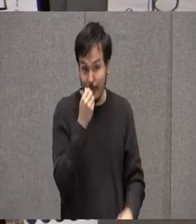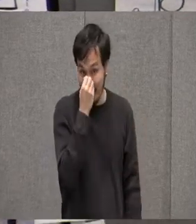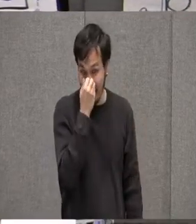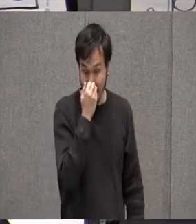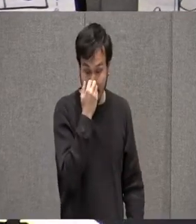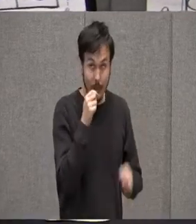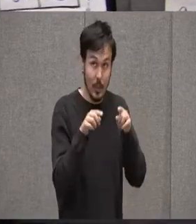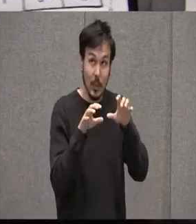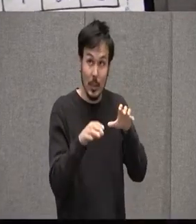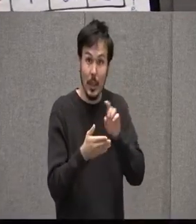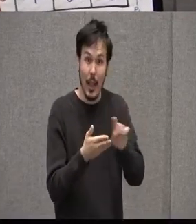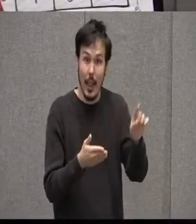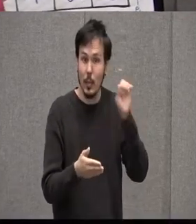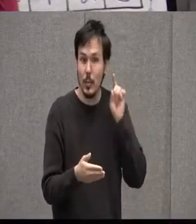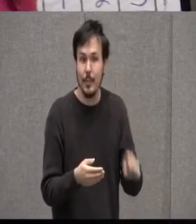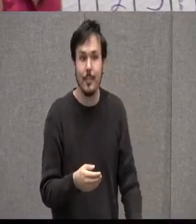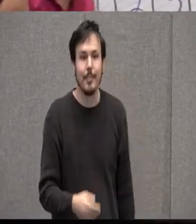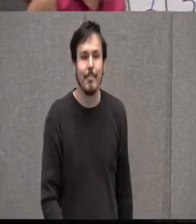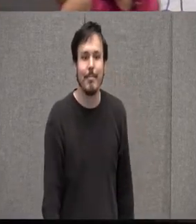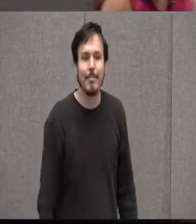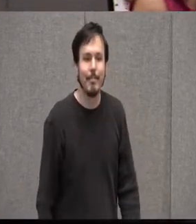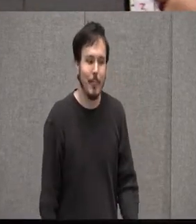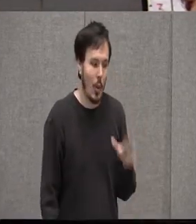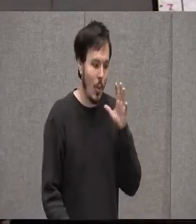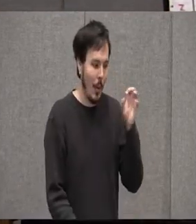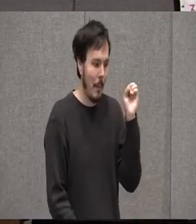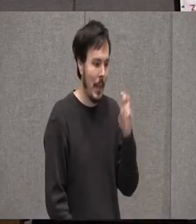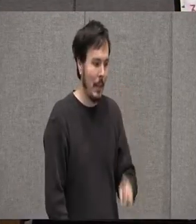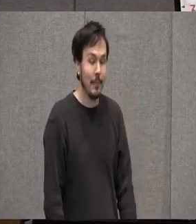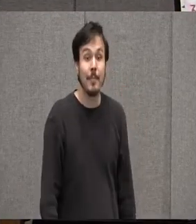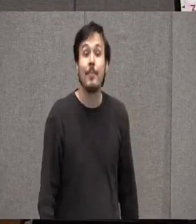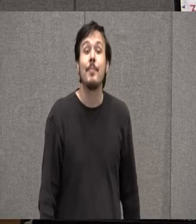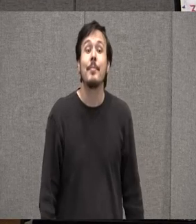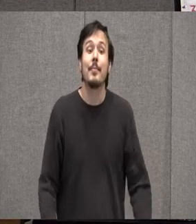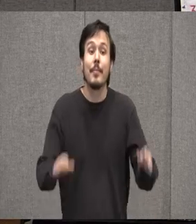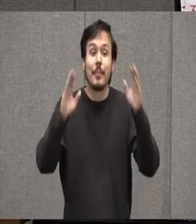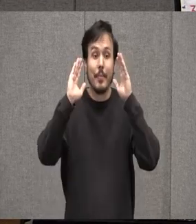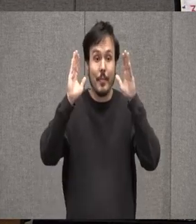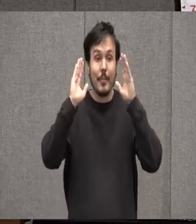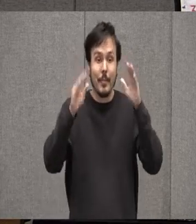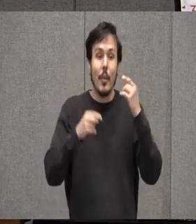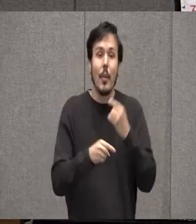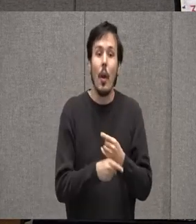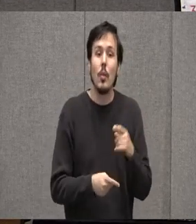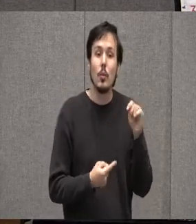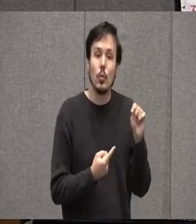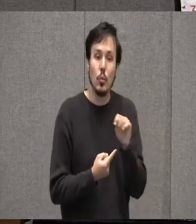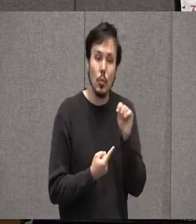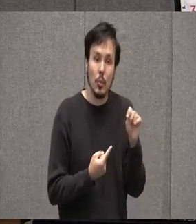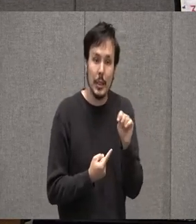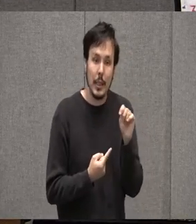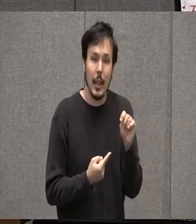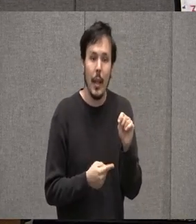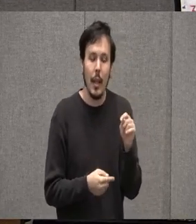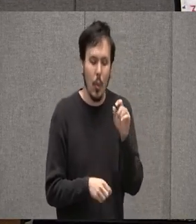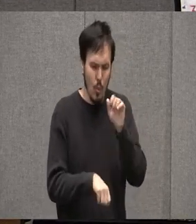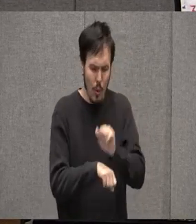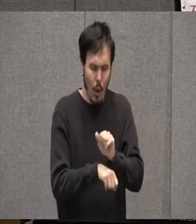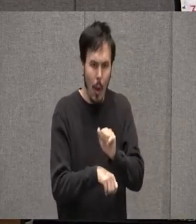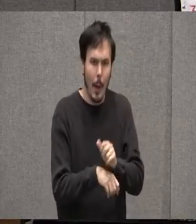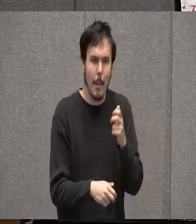that you did last week. Hello everyone, and on Tuesday we were working on a problem